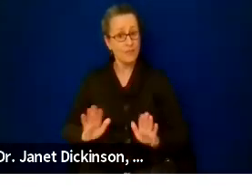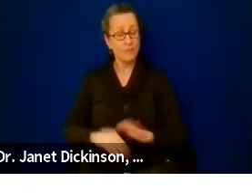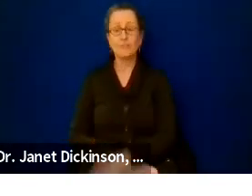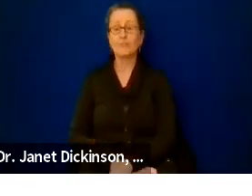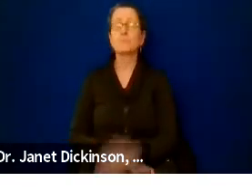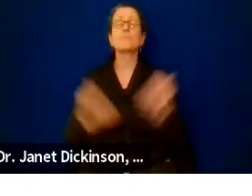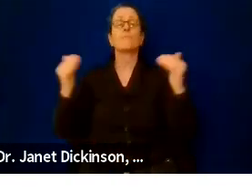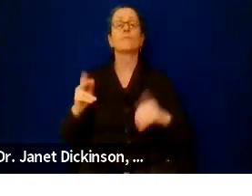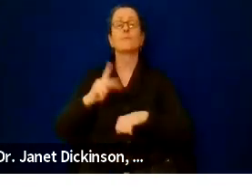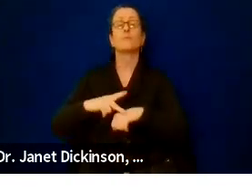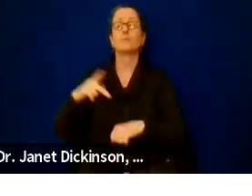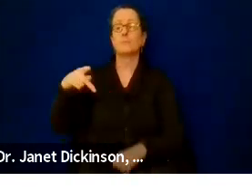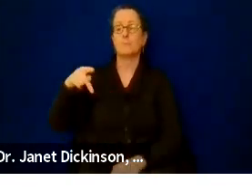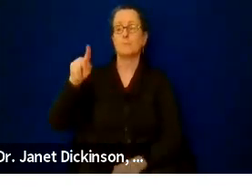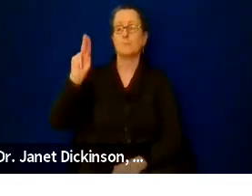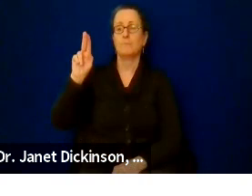Principal Putnam?